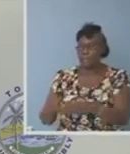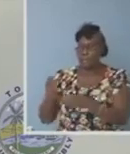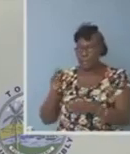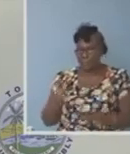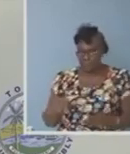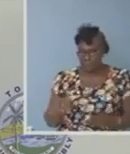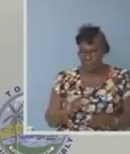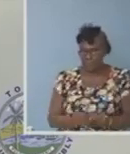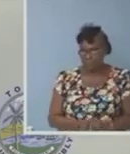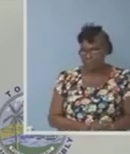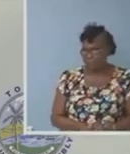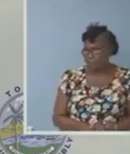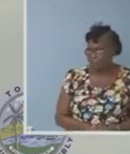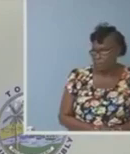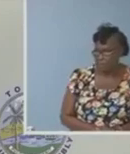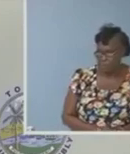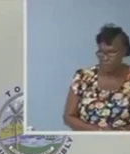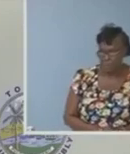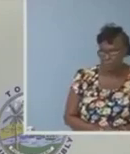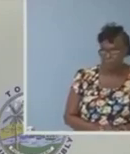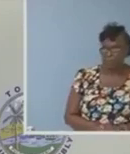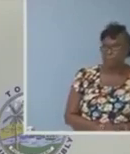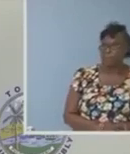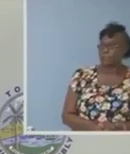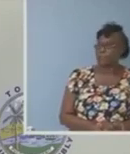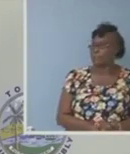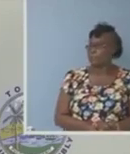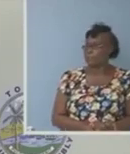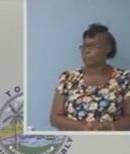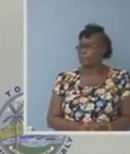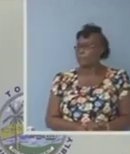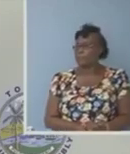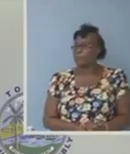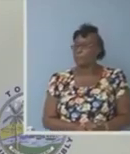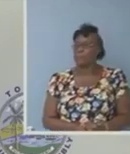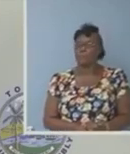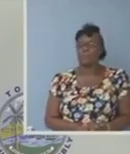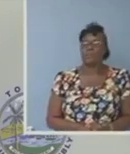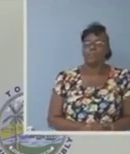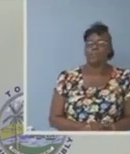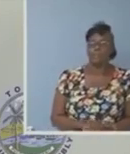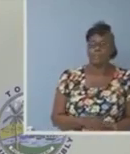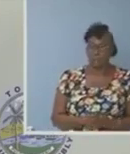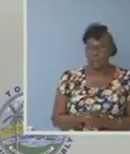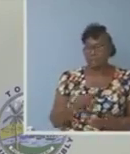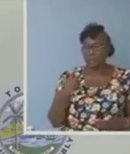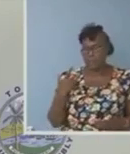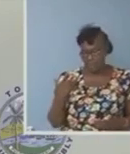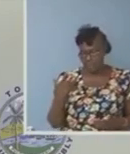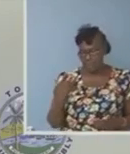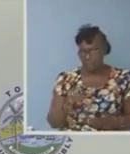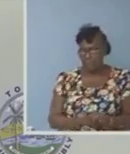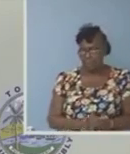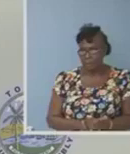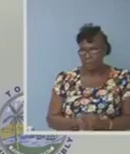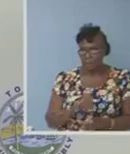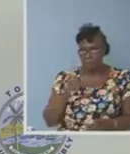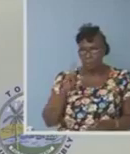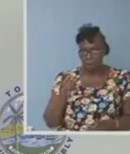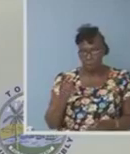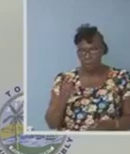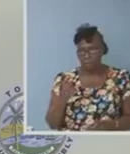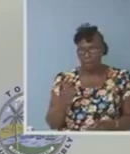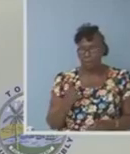through briefly the three approaches and mainly focus on the second approach. Now, level 1